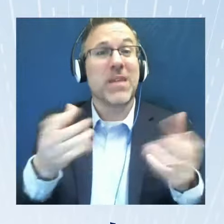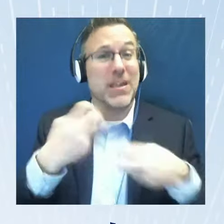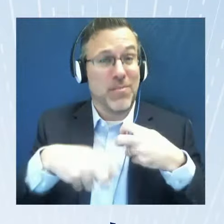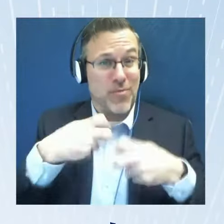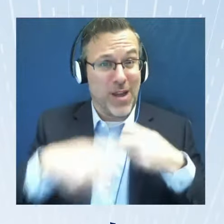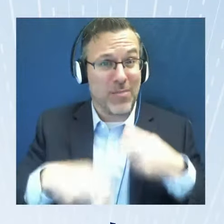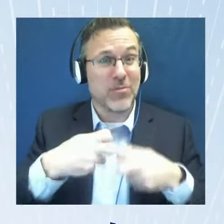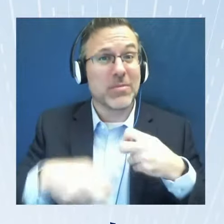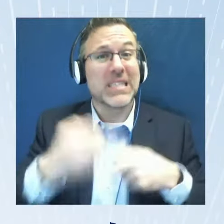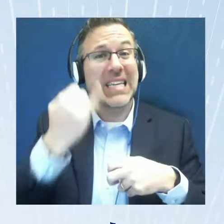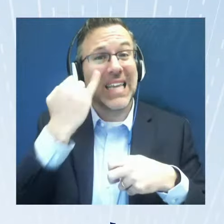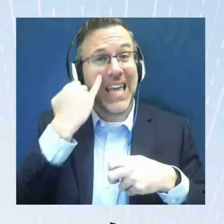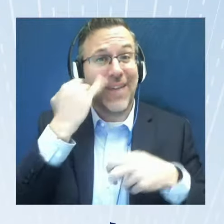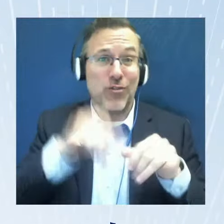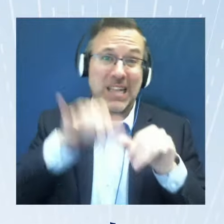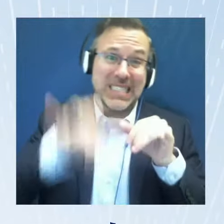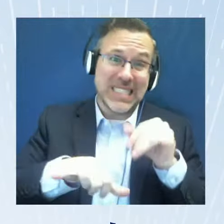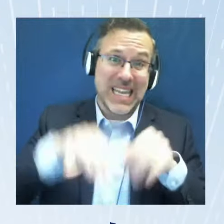you could just stay in your chair.